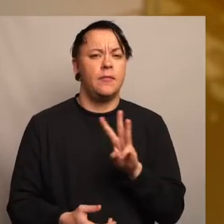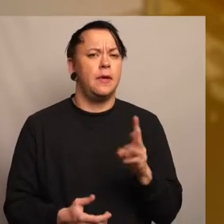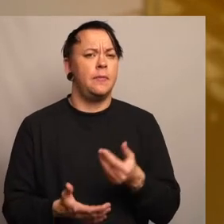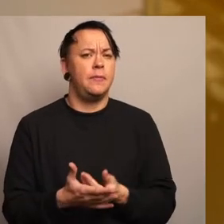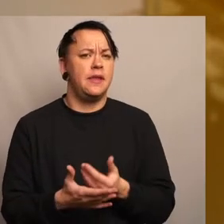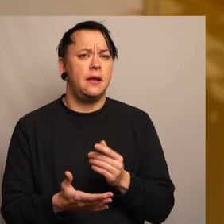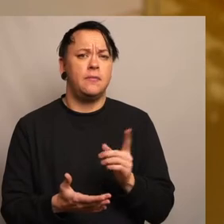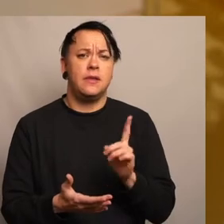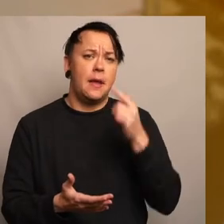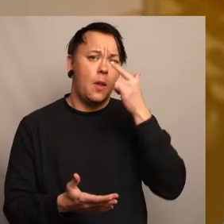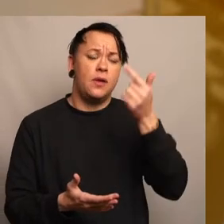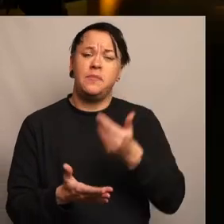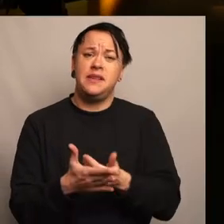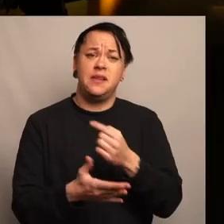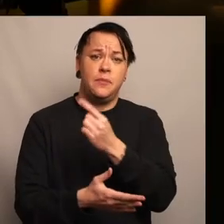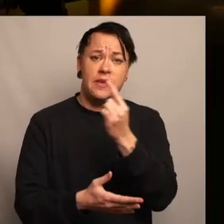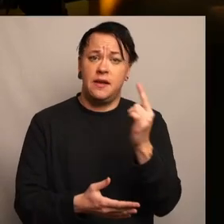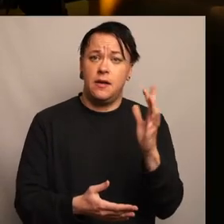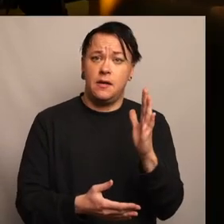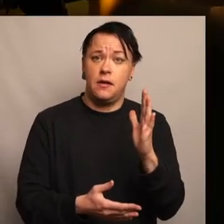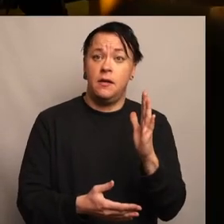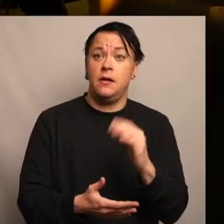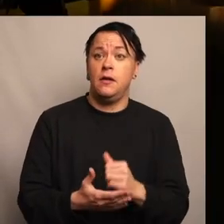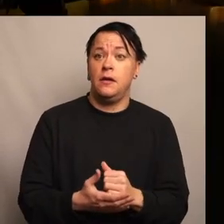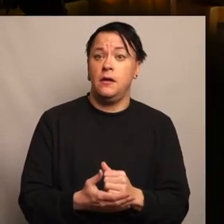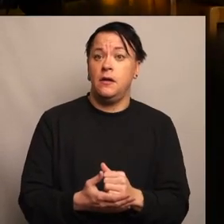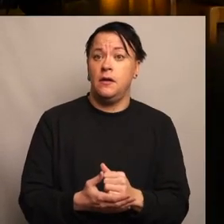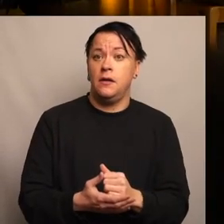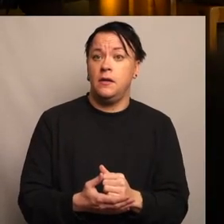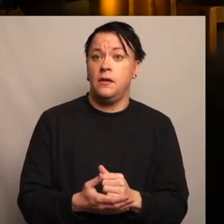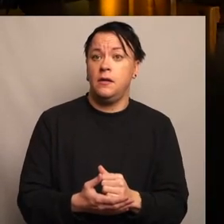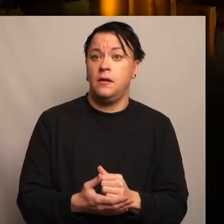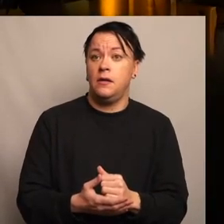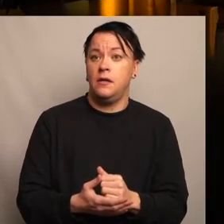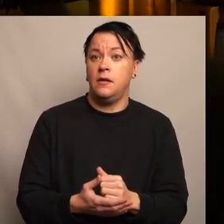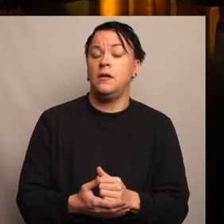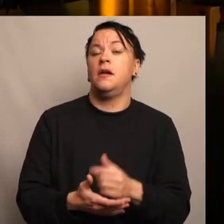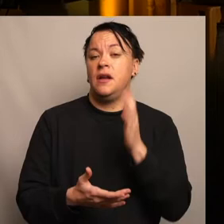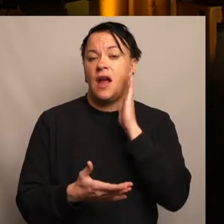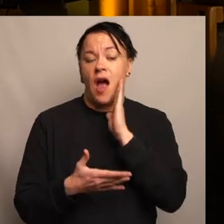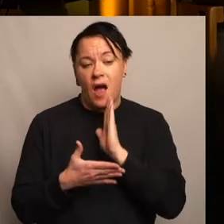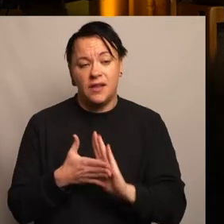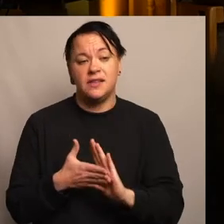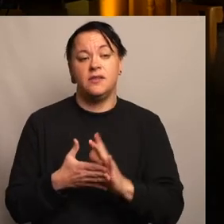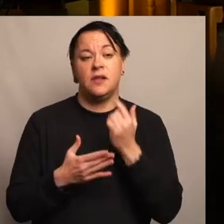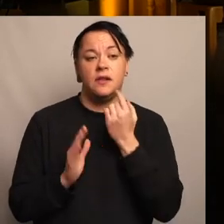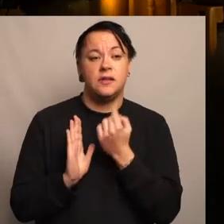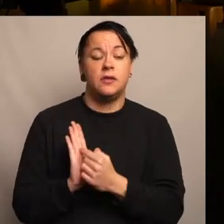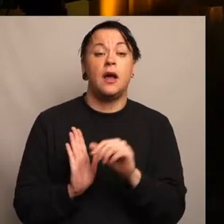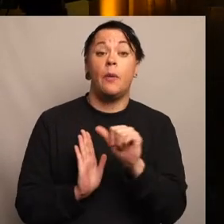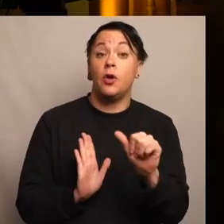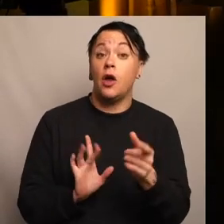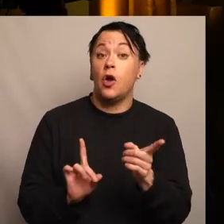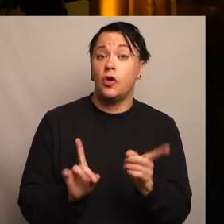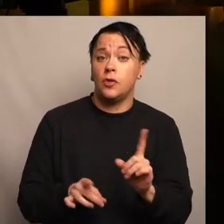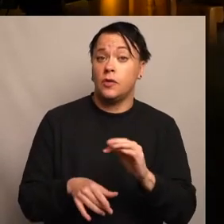Also, Abdullahi, we are having a discussion, so this is not a interview. Just come and jump. Yeah. What do you think?